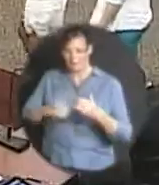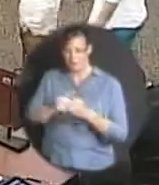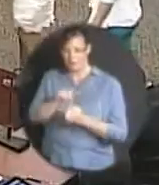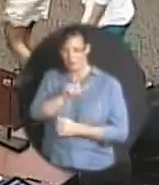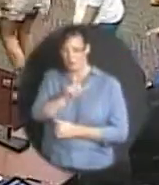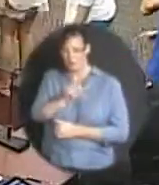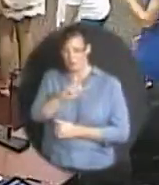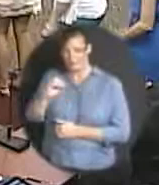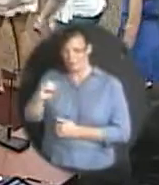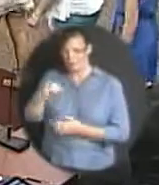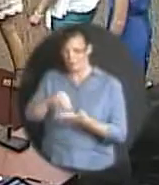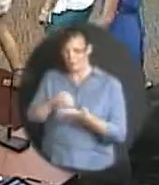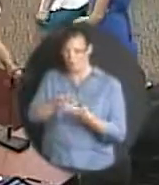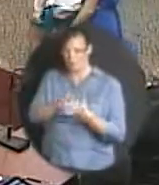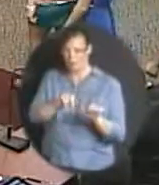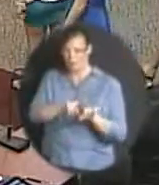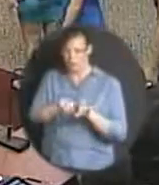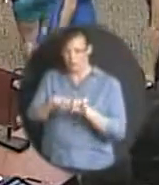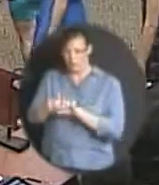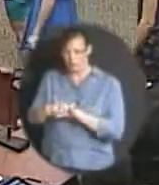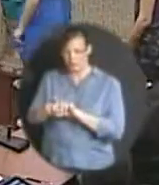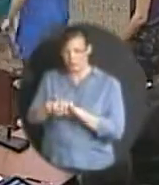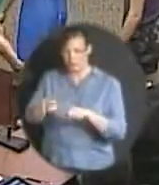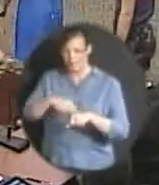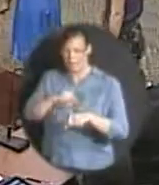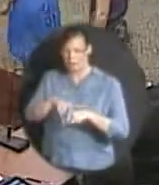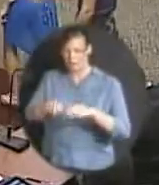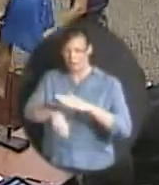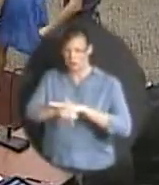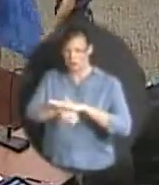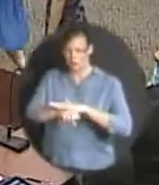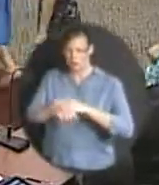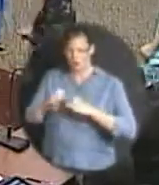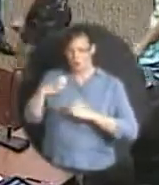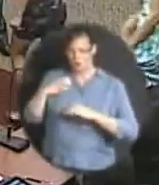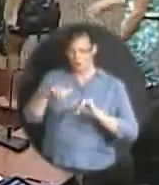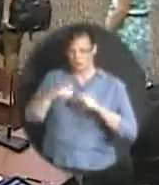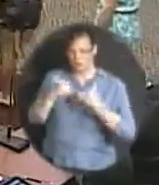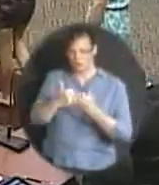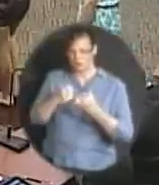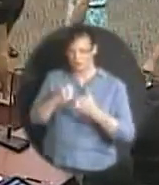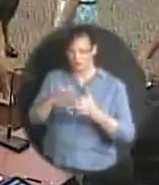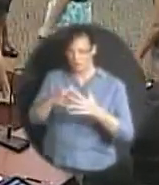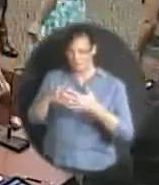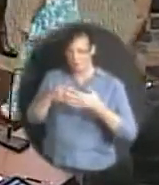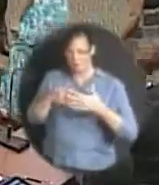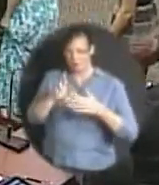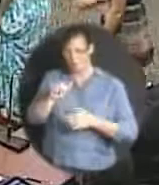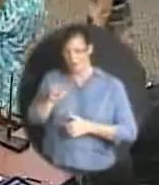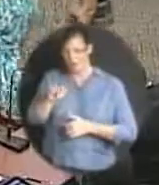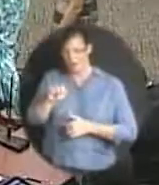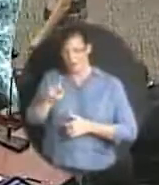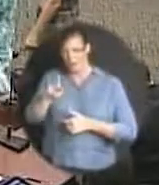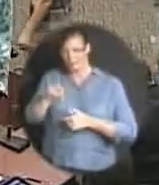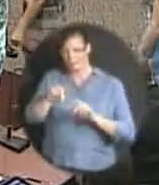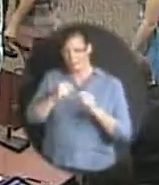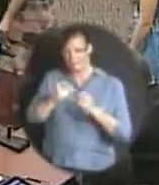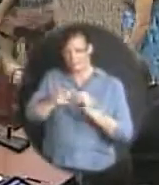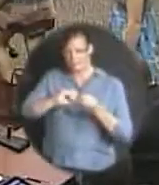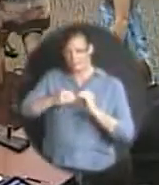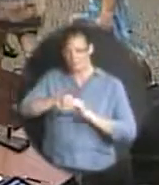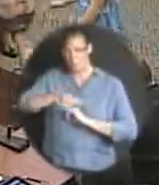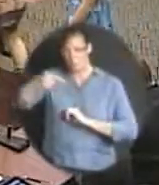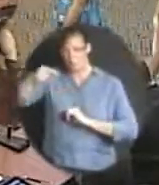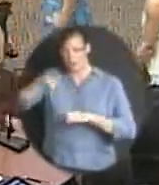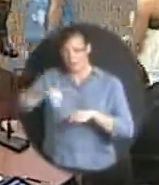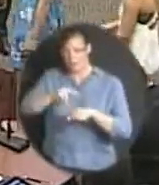21-0 record. In addition, the National Soccer Coaches Association of America ranked the team as #1 in the nation in